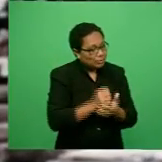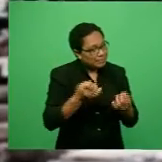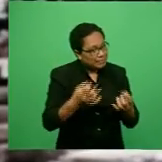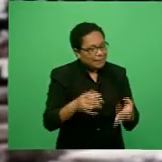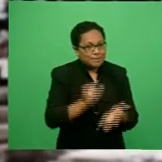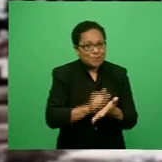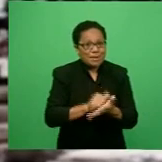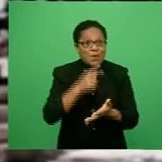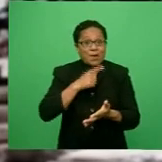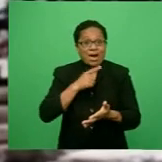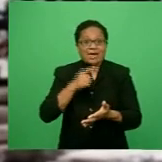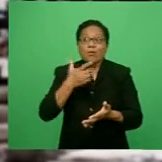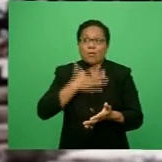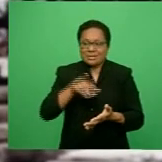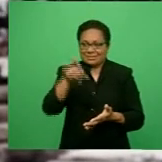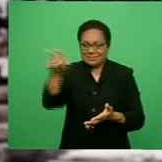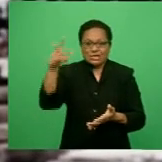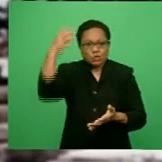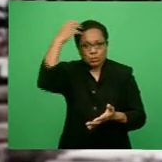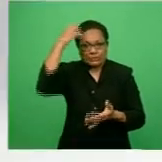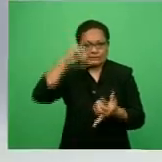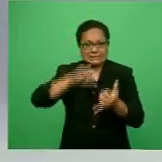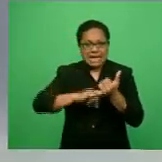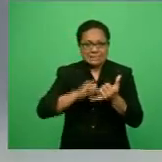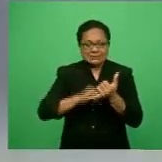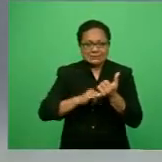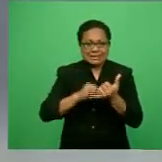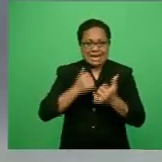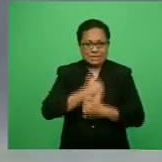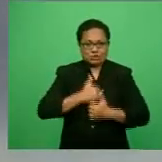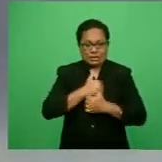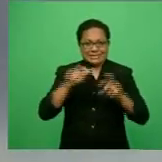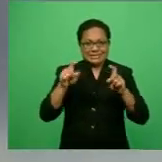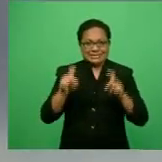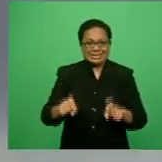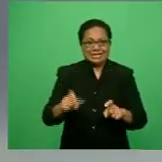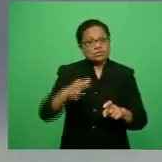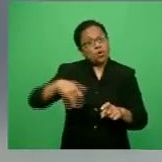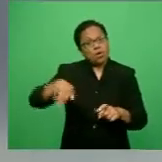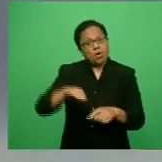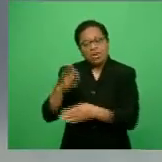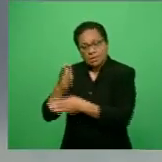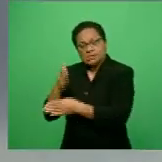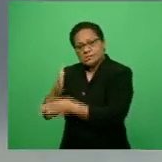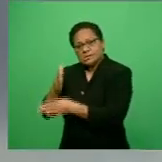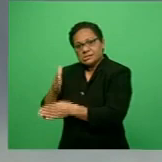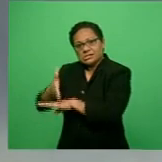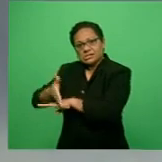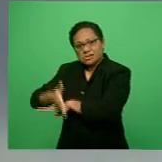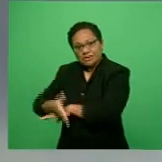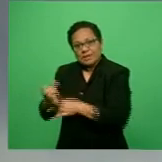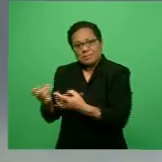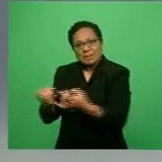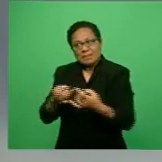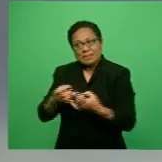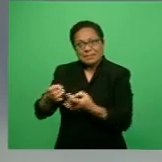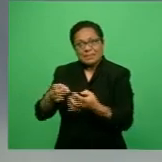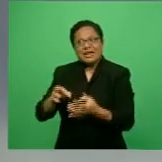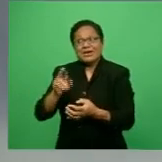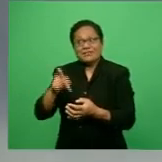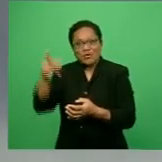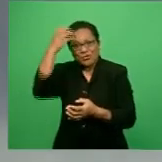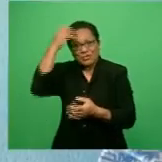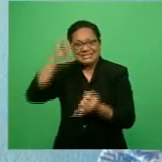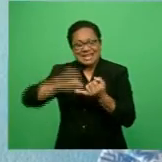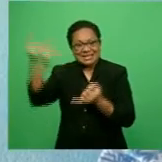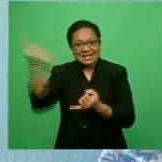We stayed back at the hotel, fully prepared as we await the arrival of Prince Charles on that night. We were excited, and the standard of